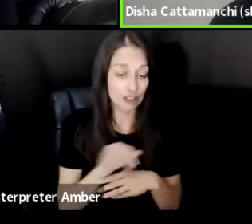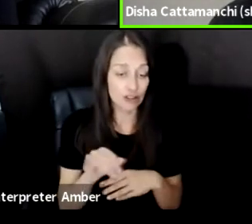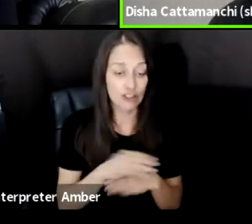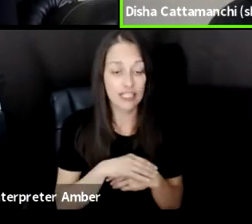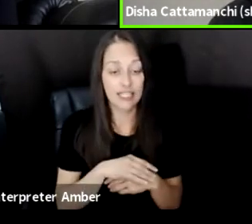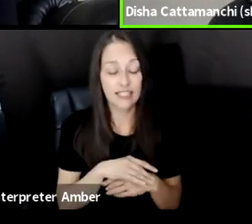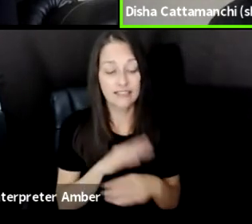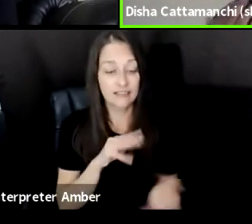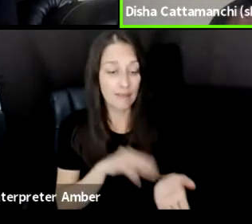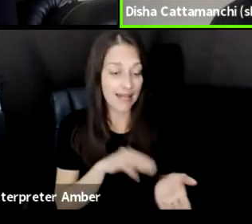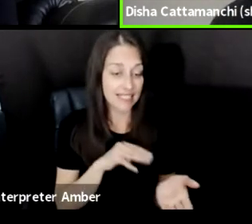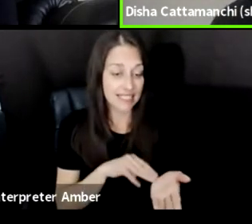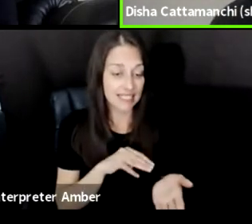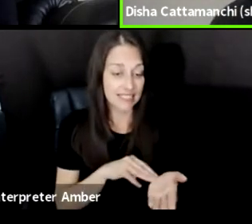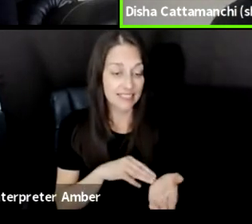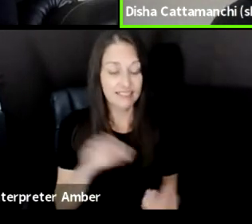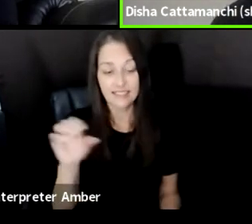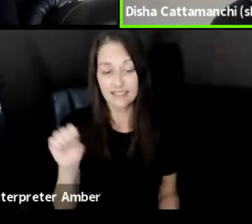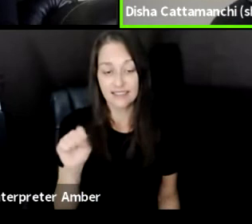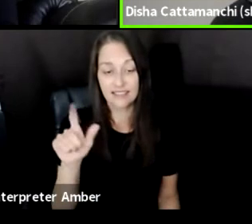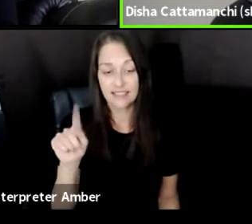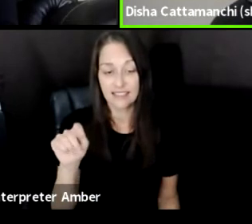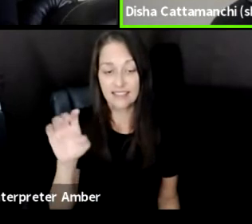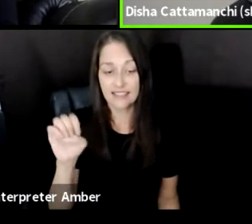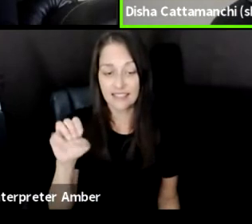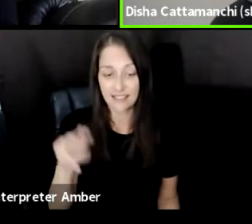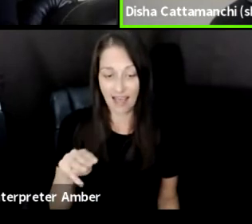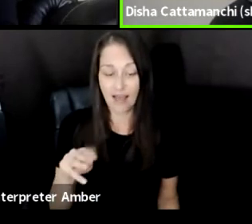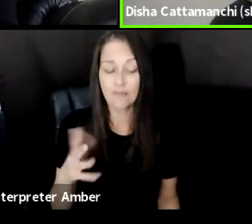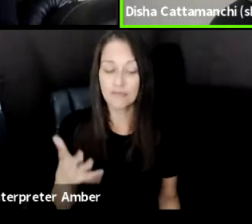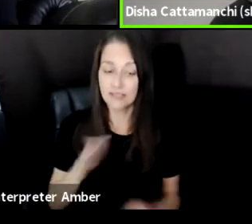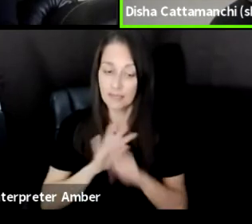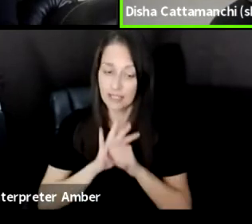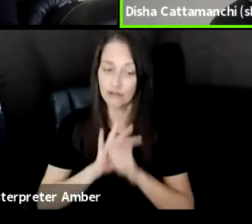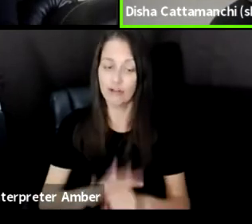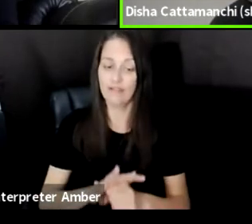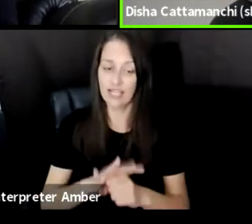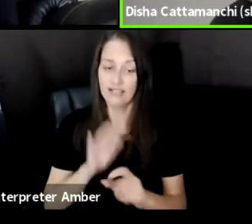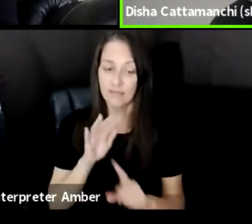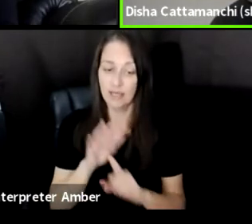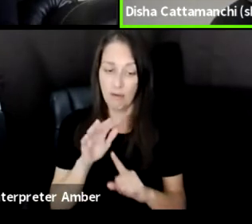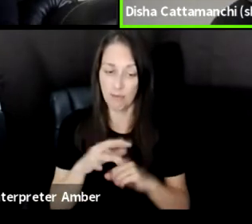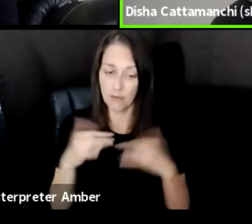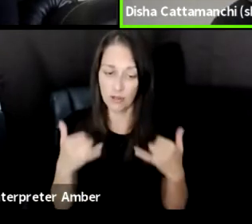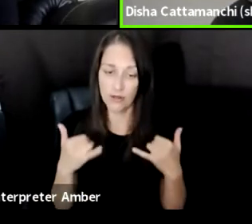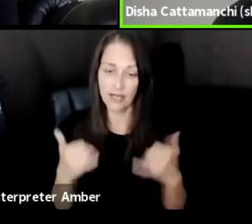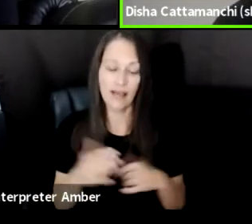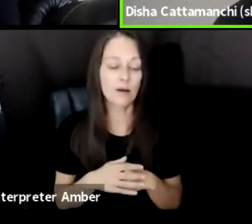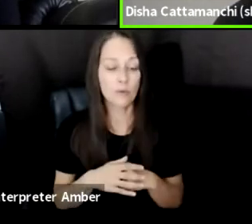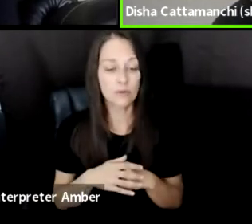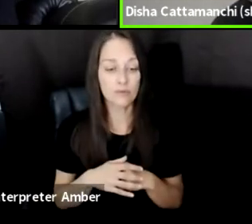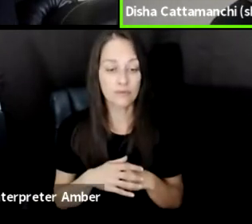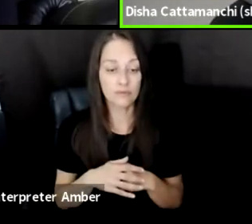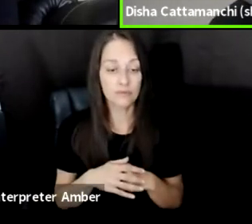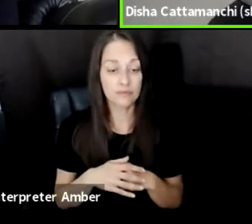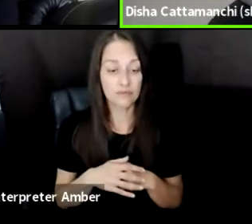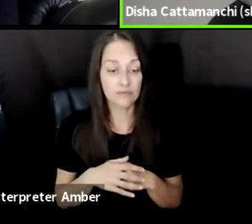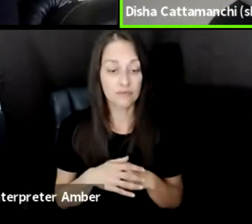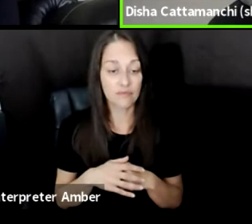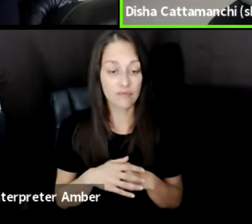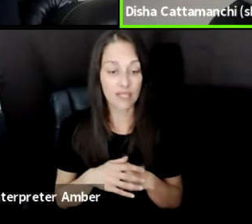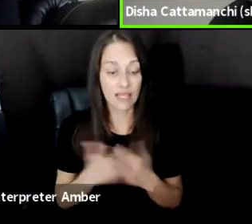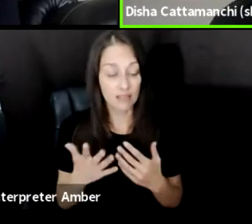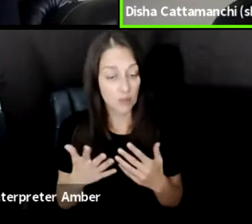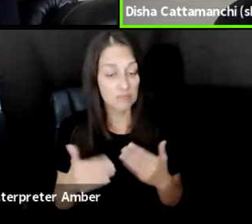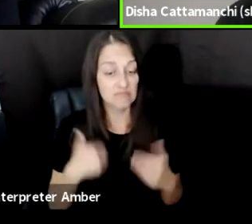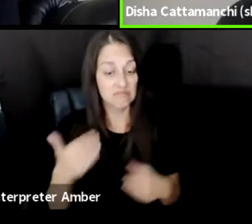STEM. It's being driven a lot right now. And you look at what a lot of youth and people in general are studying,